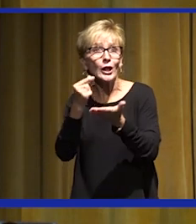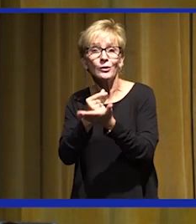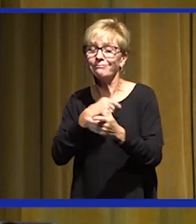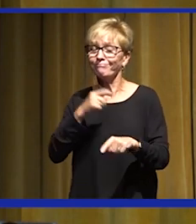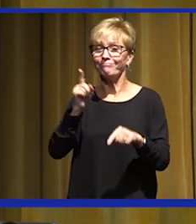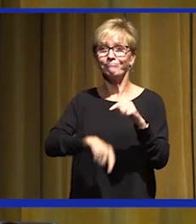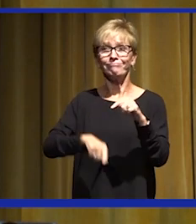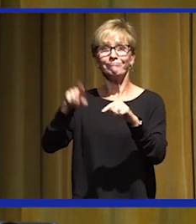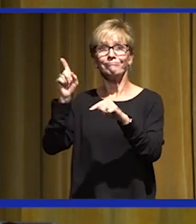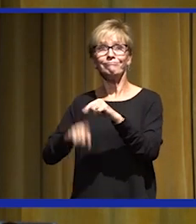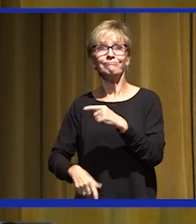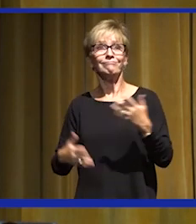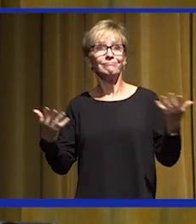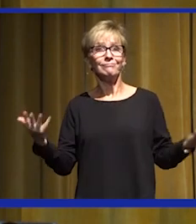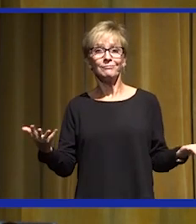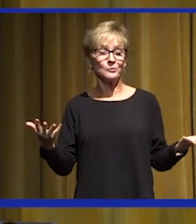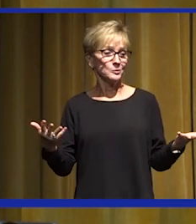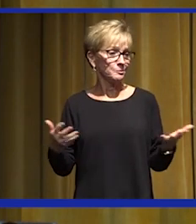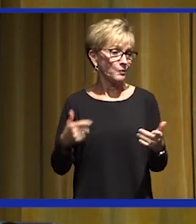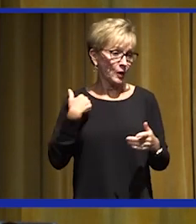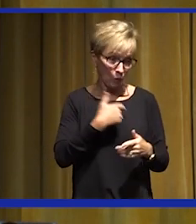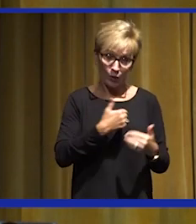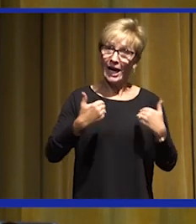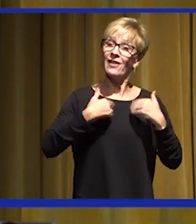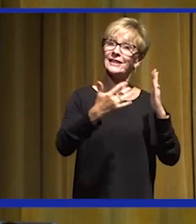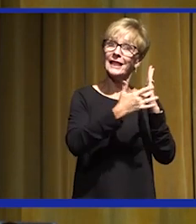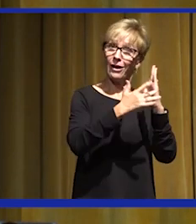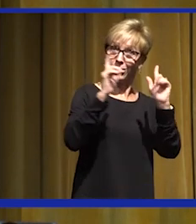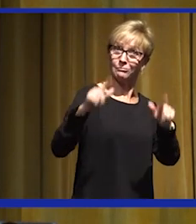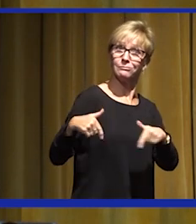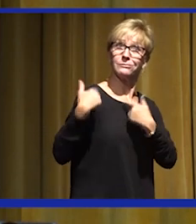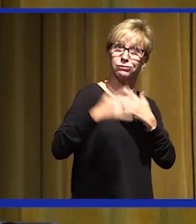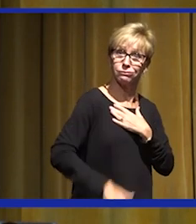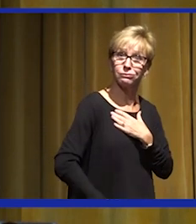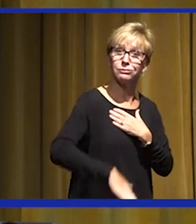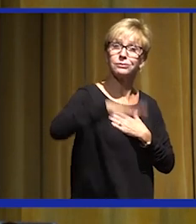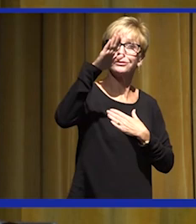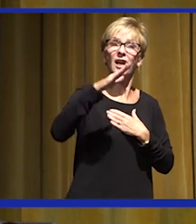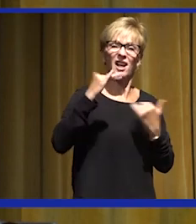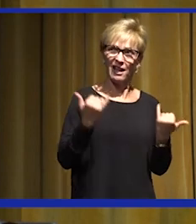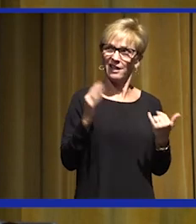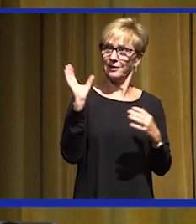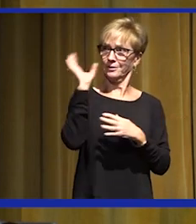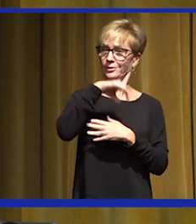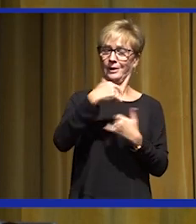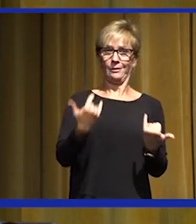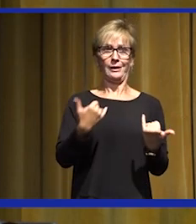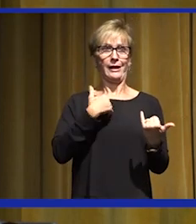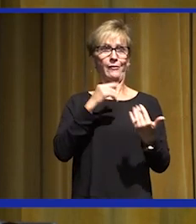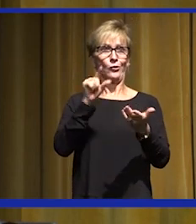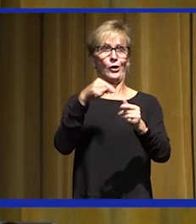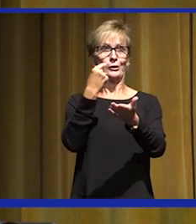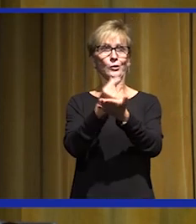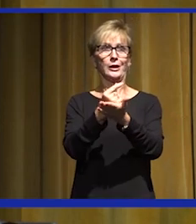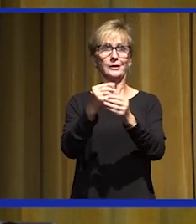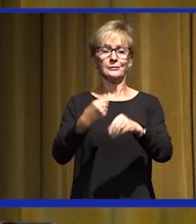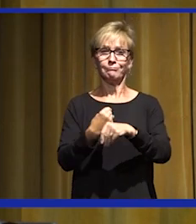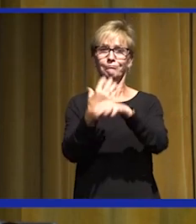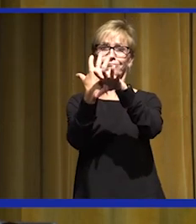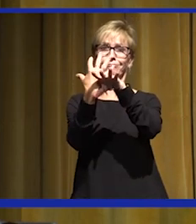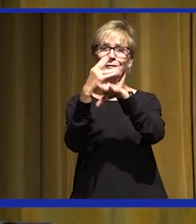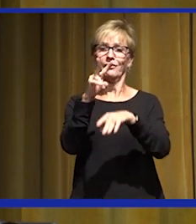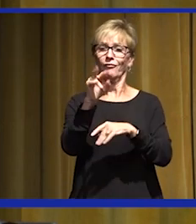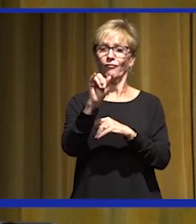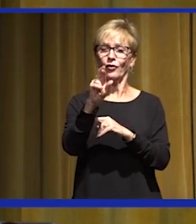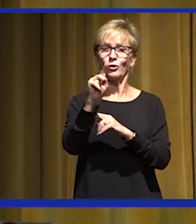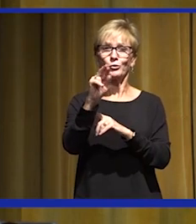that we've had technology at our fingertips our whole lives makes it fitting that we're the first to have a virtual graduation.